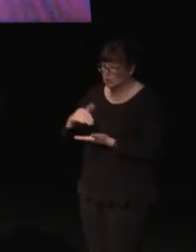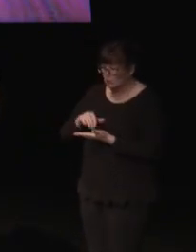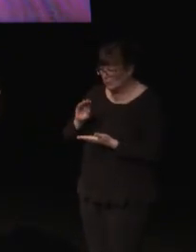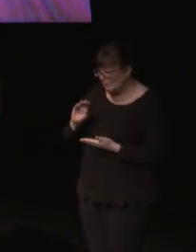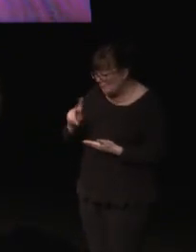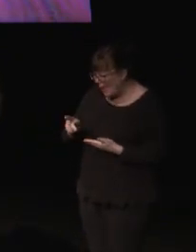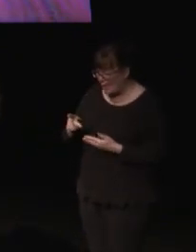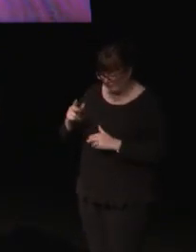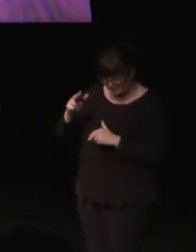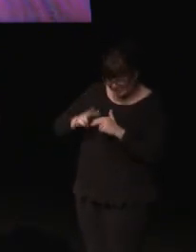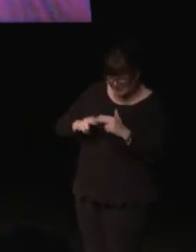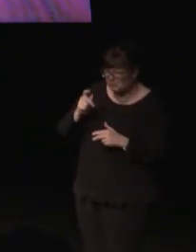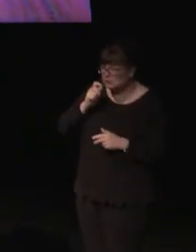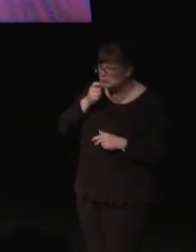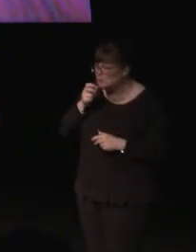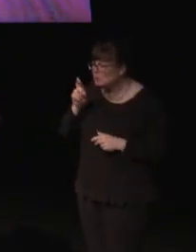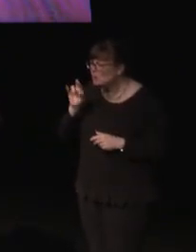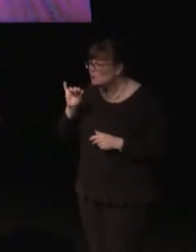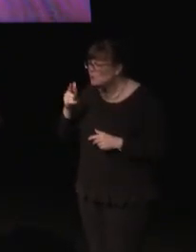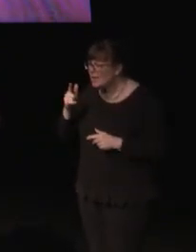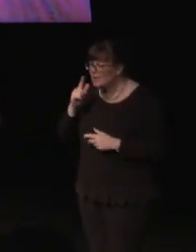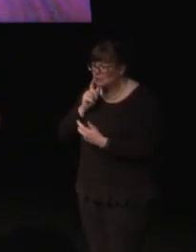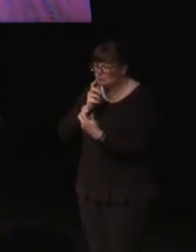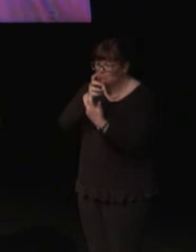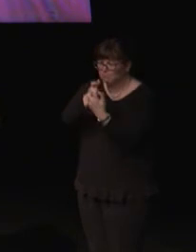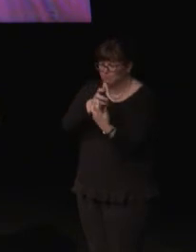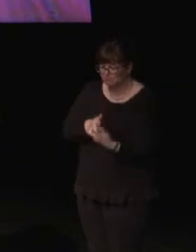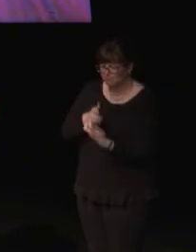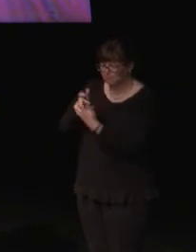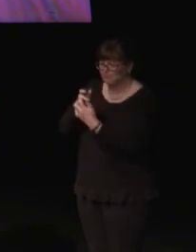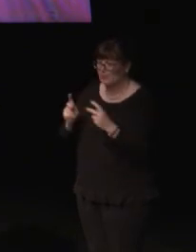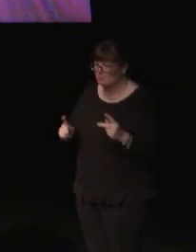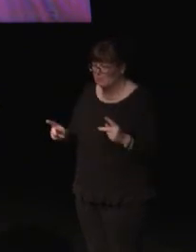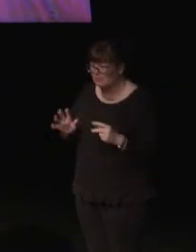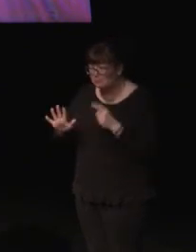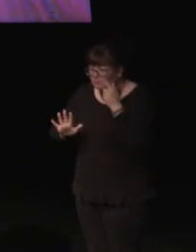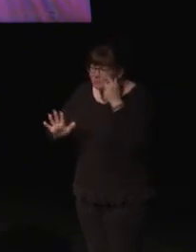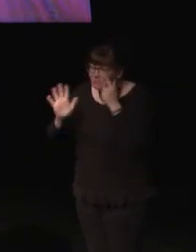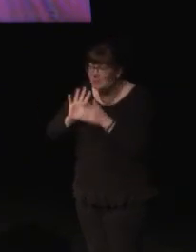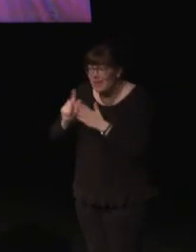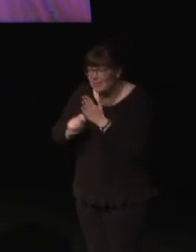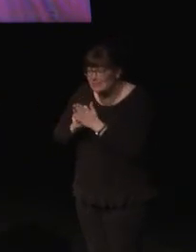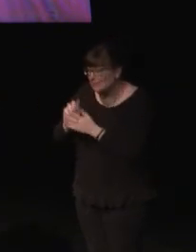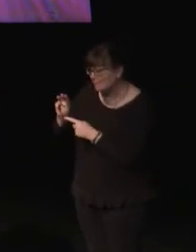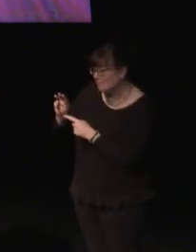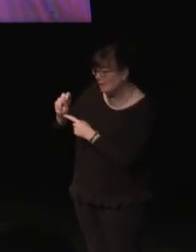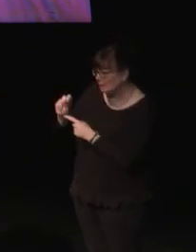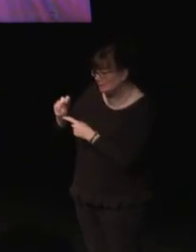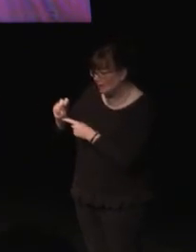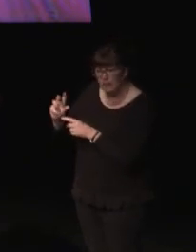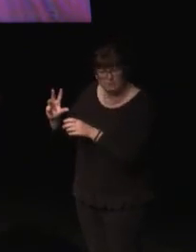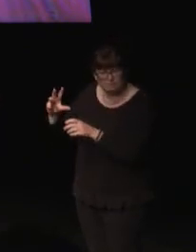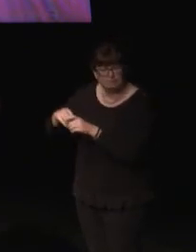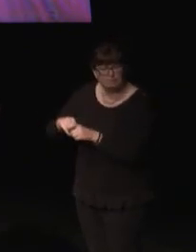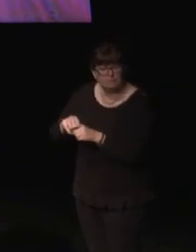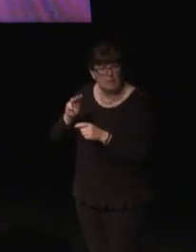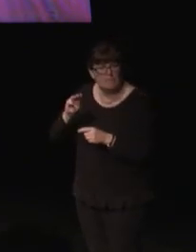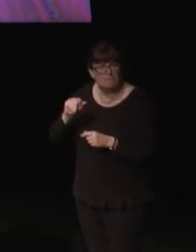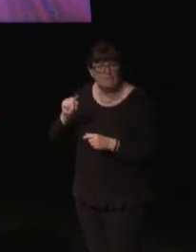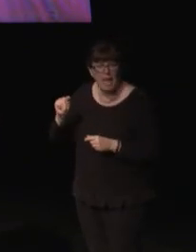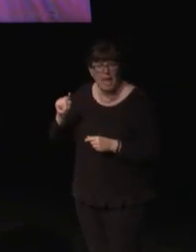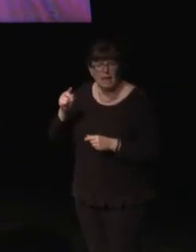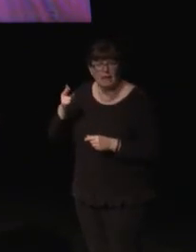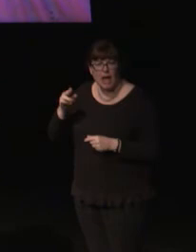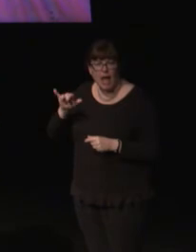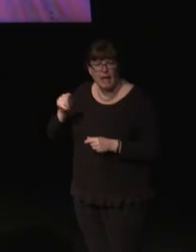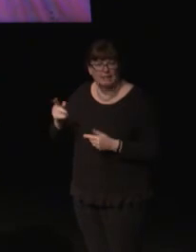really cool rigs for people. And this is kind of when Microsoft kind of came into the mix. Matt Height, who's in here, reached out to him,